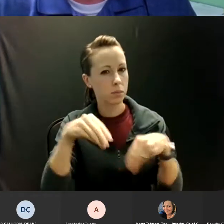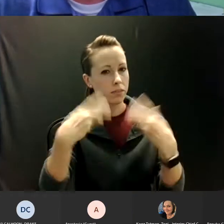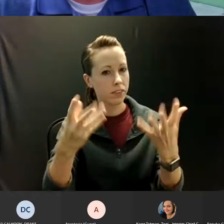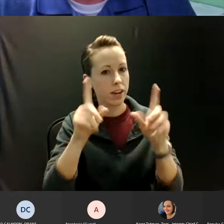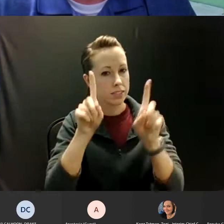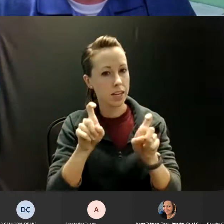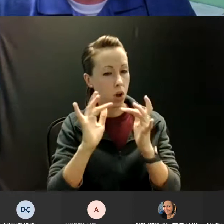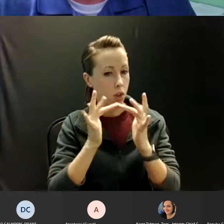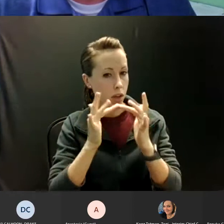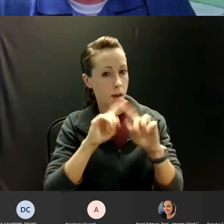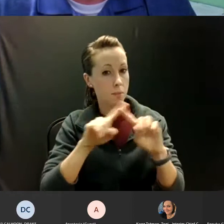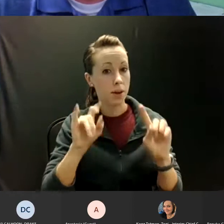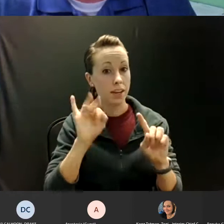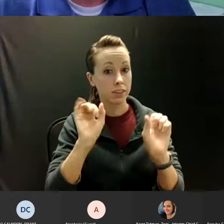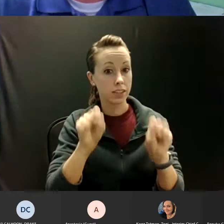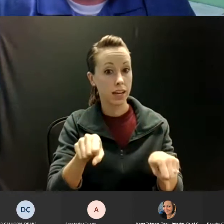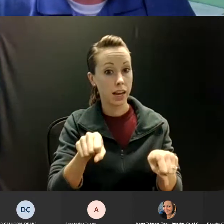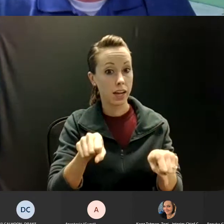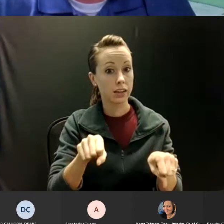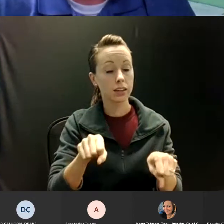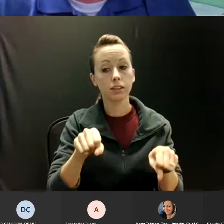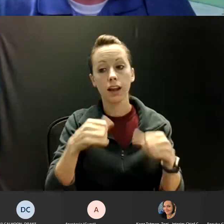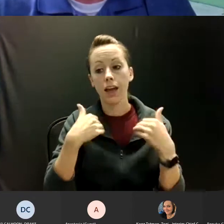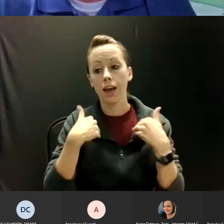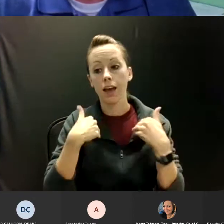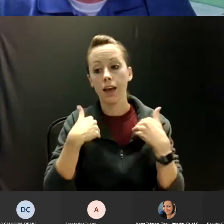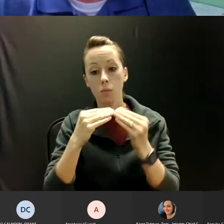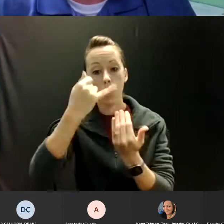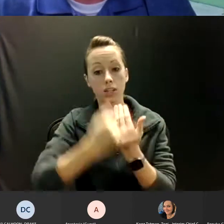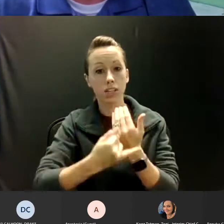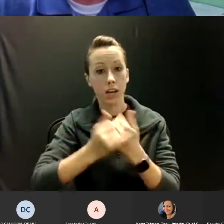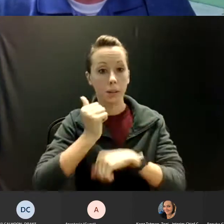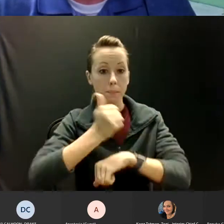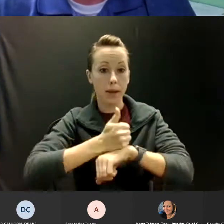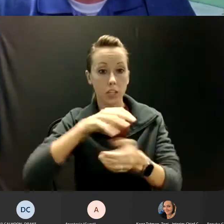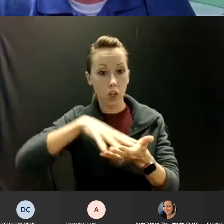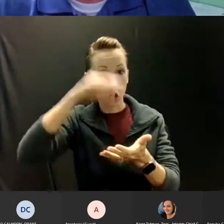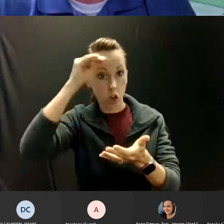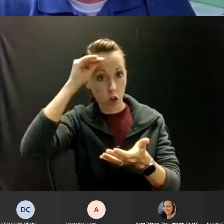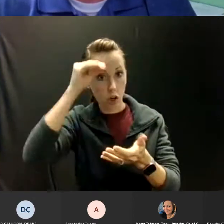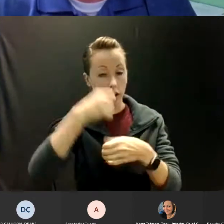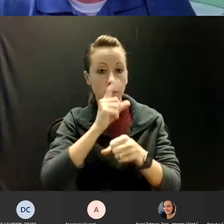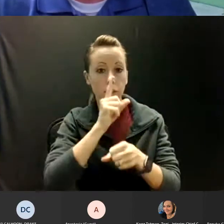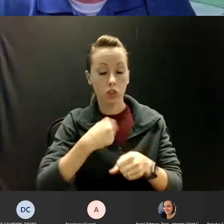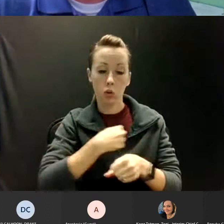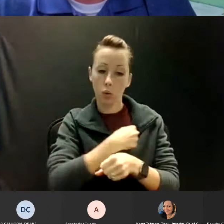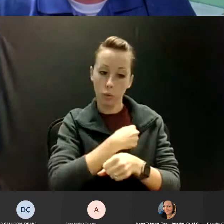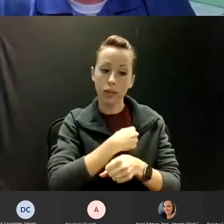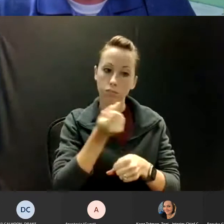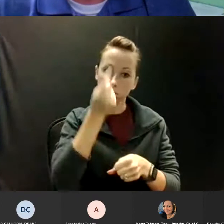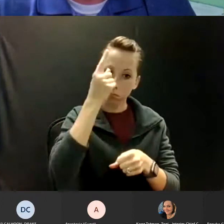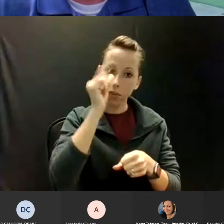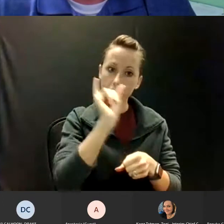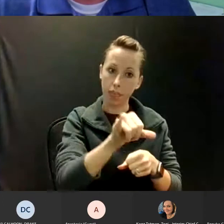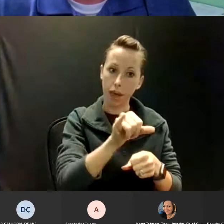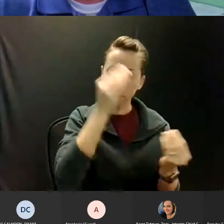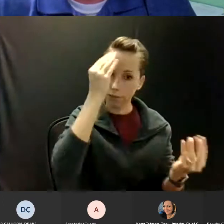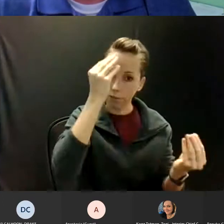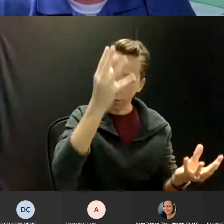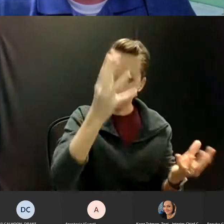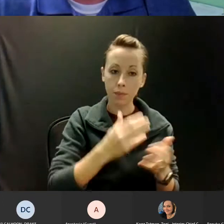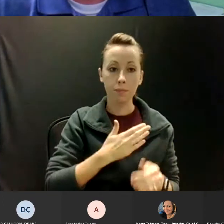could transition to like more project-based learning or things that ensure that we are mastering the content. I know in our in my Java class,